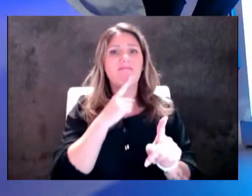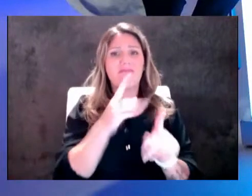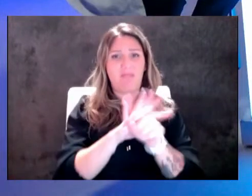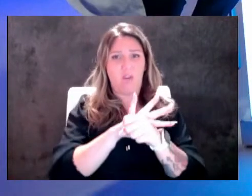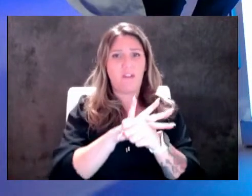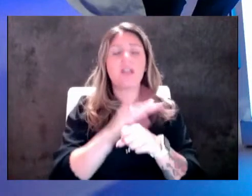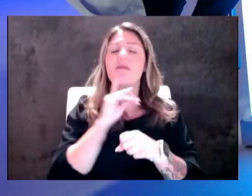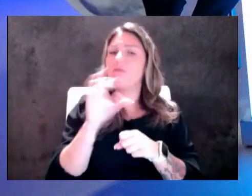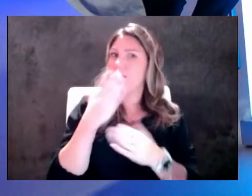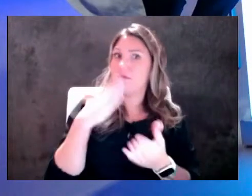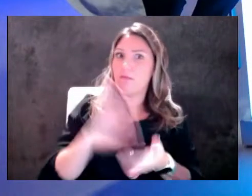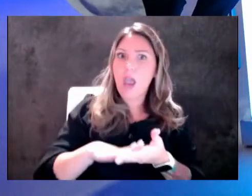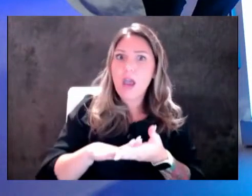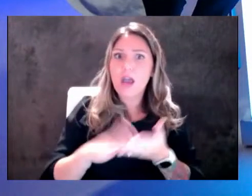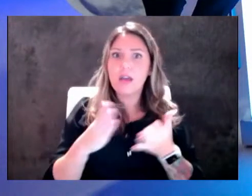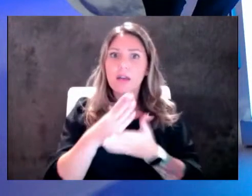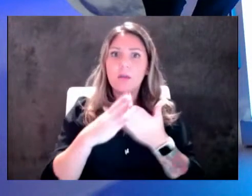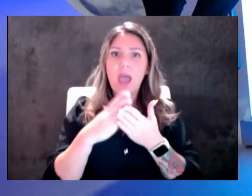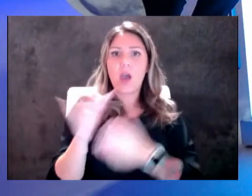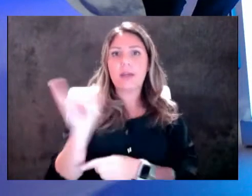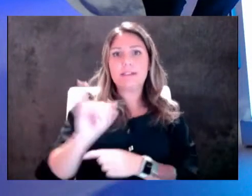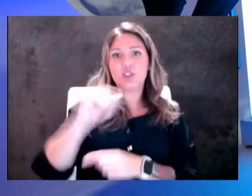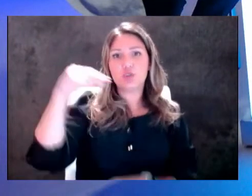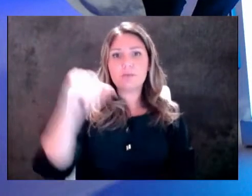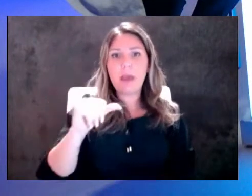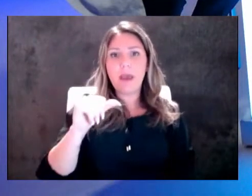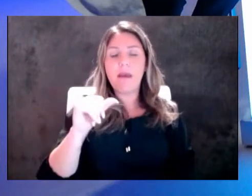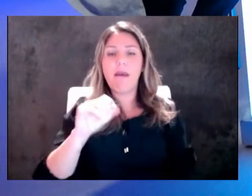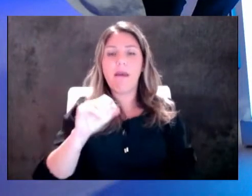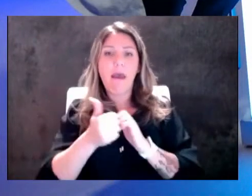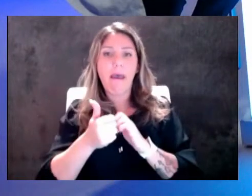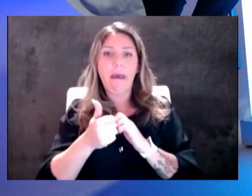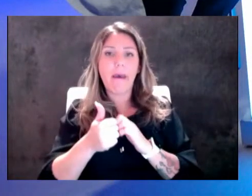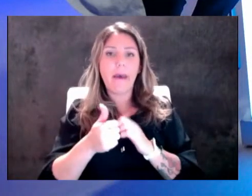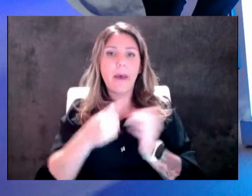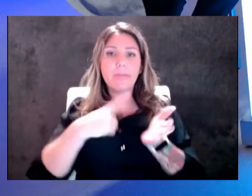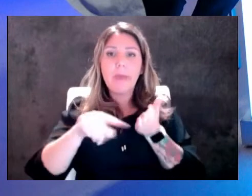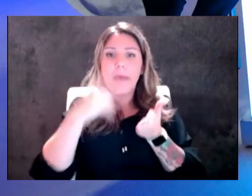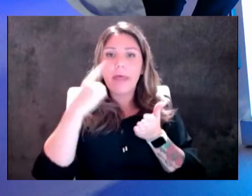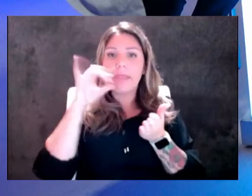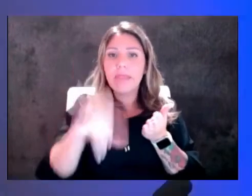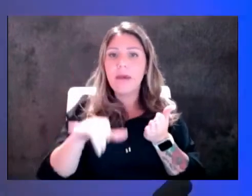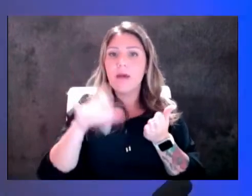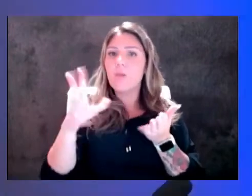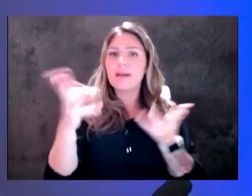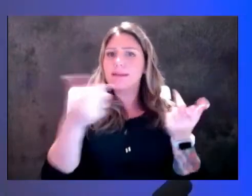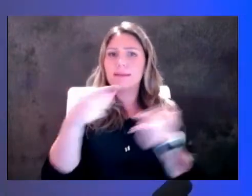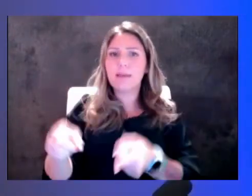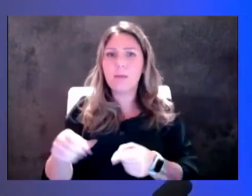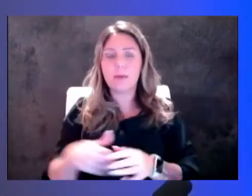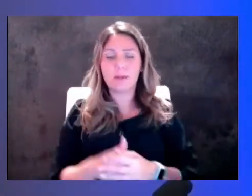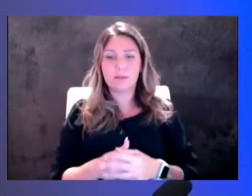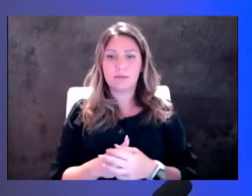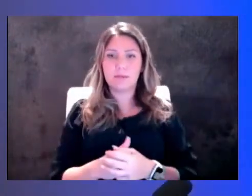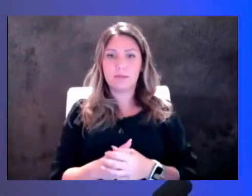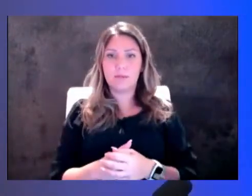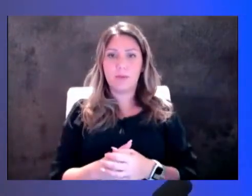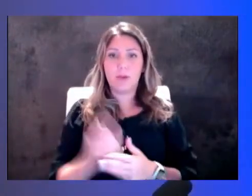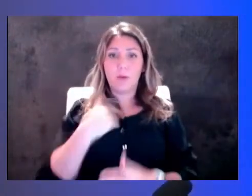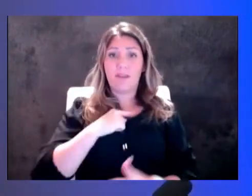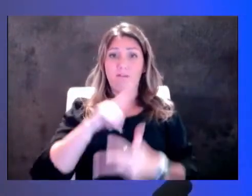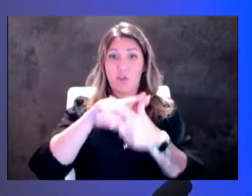is how insurance covers it, how folks pay for it. Talk to us a little bit about what's going on around that. Yeah, so we have three major